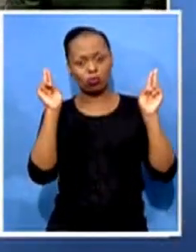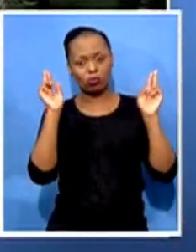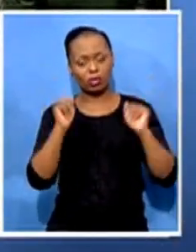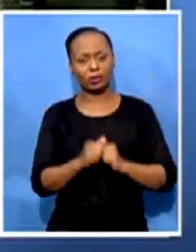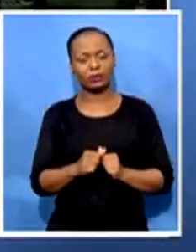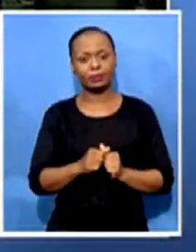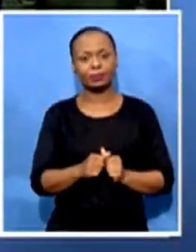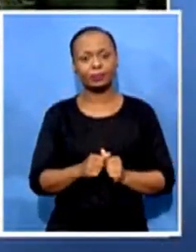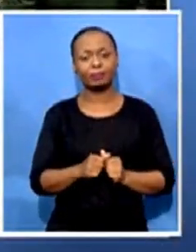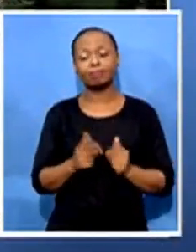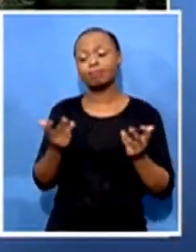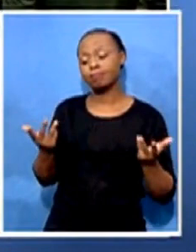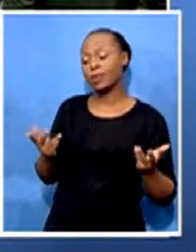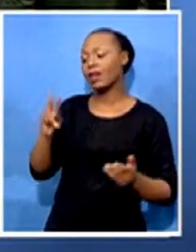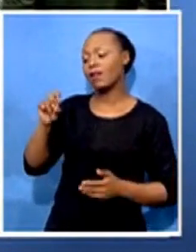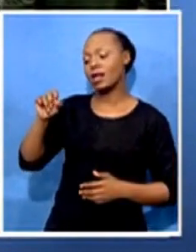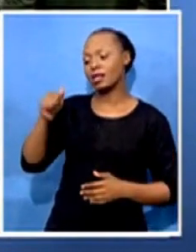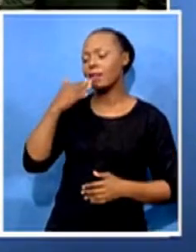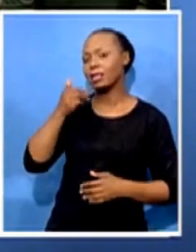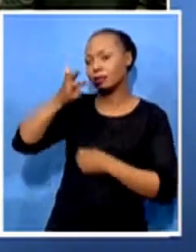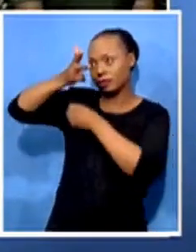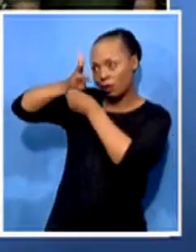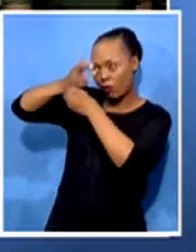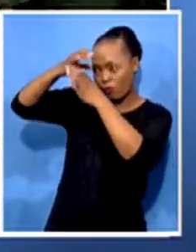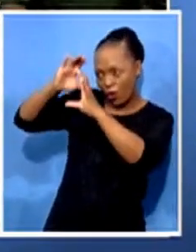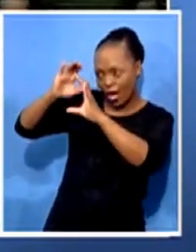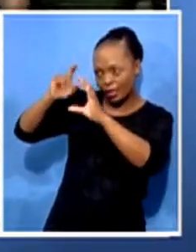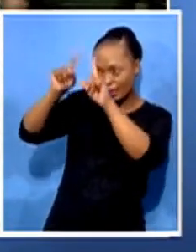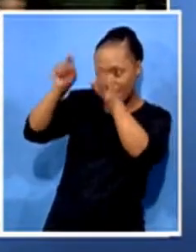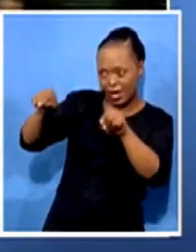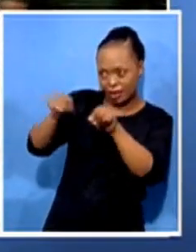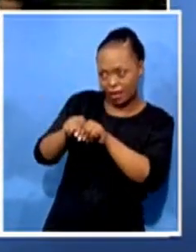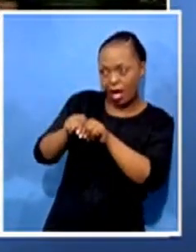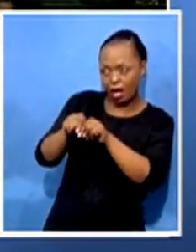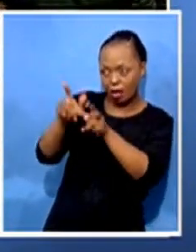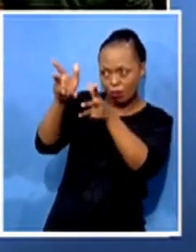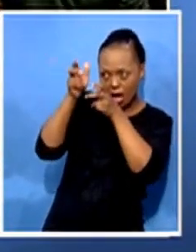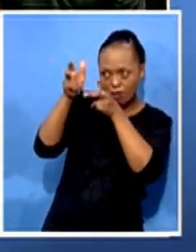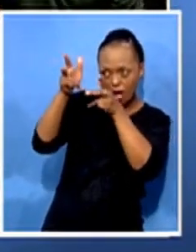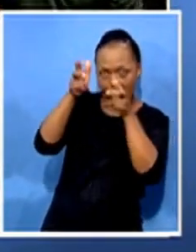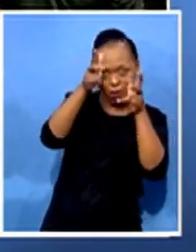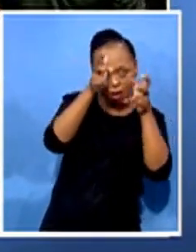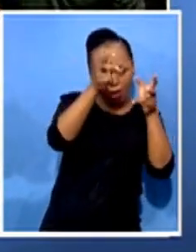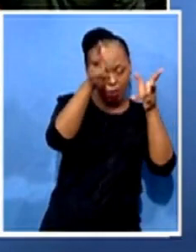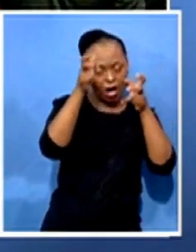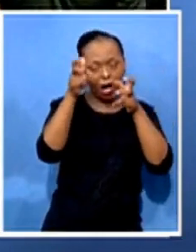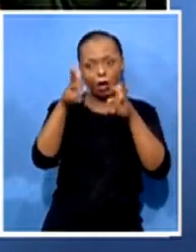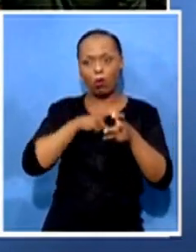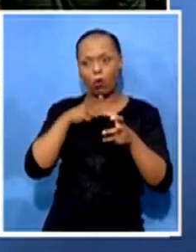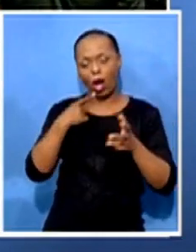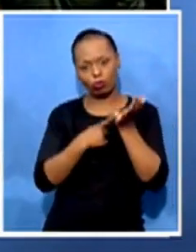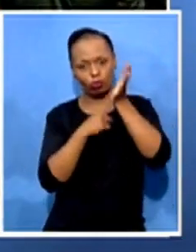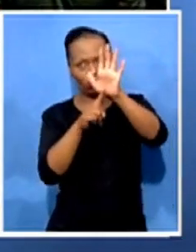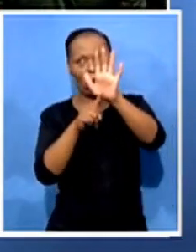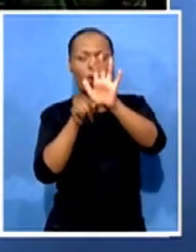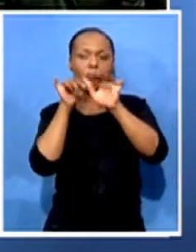camera focused on the pictures. We will keep them live on our screens for our viewers. If there are any updates, please do